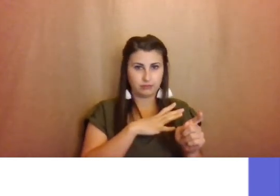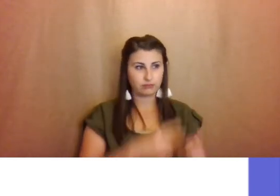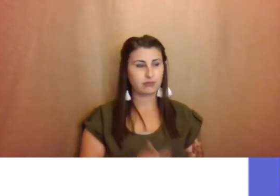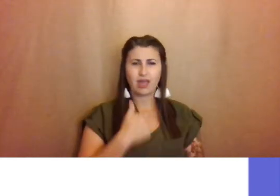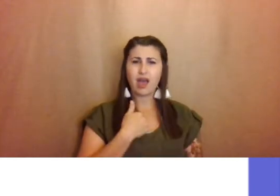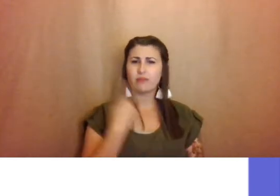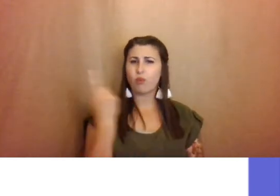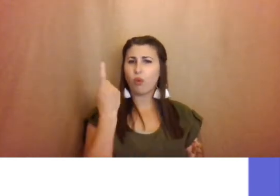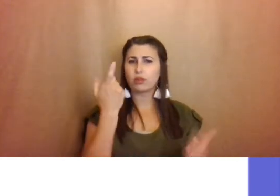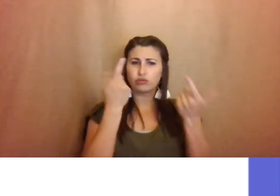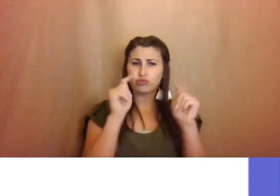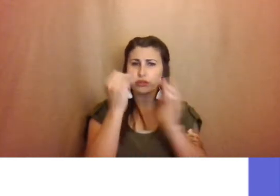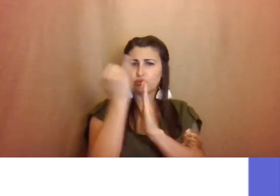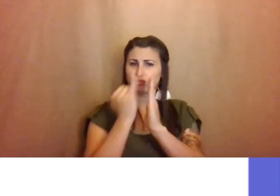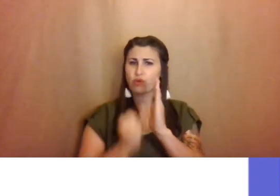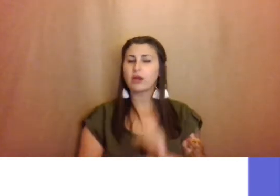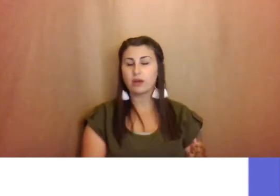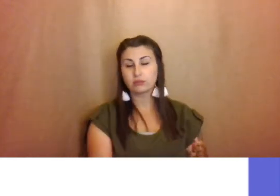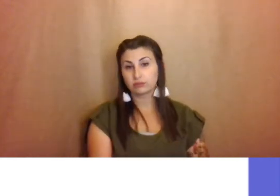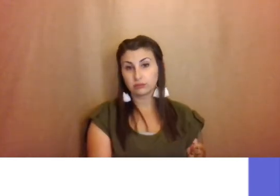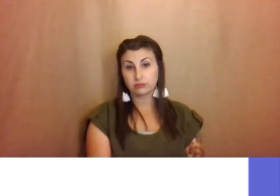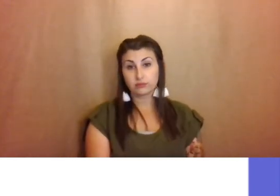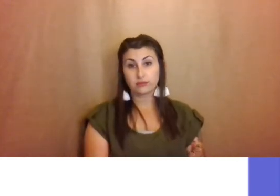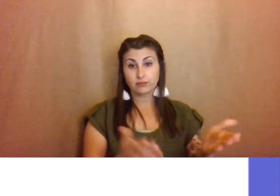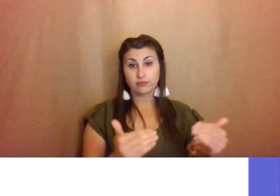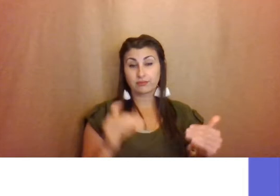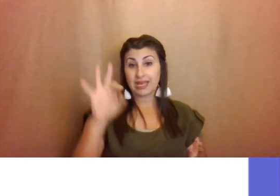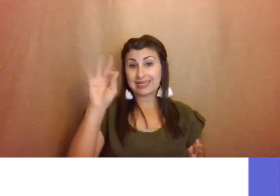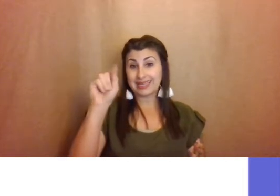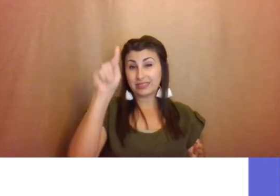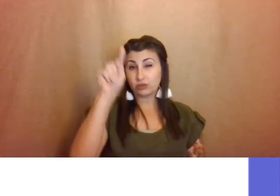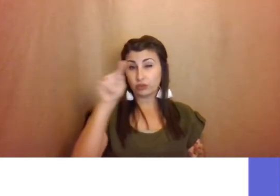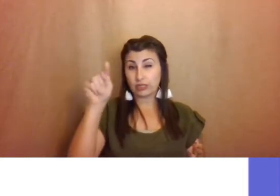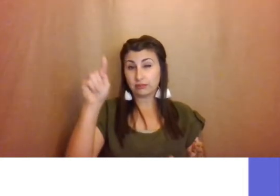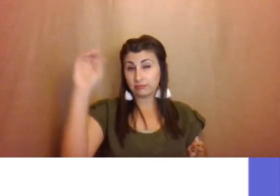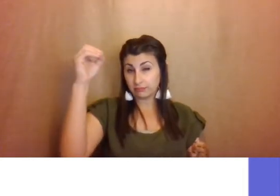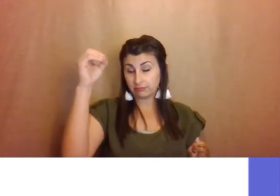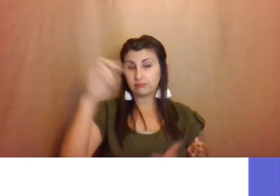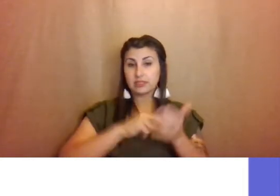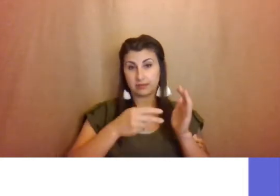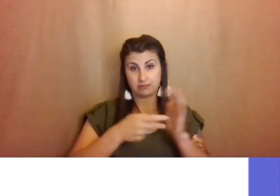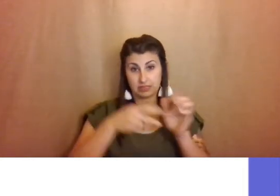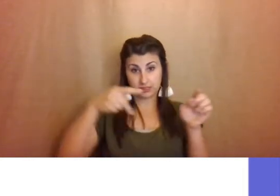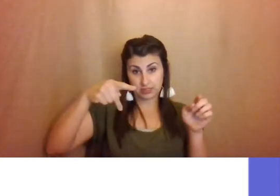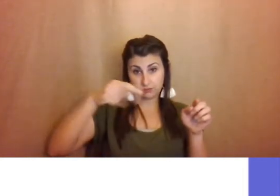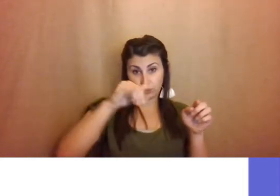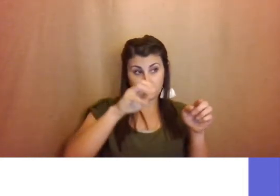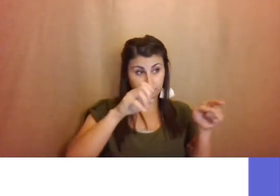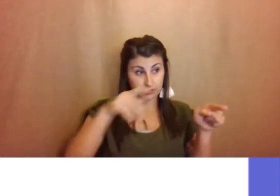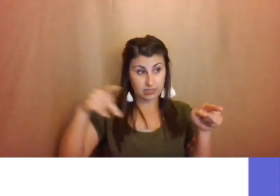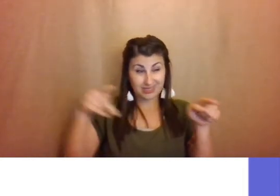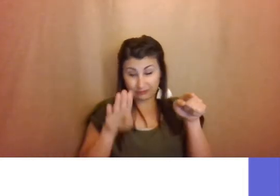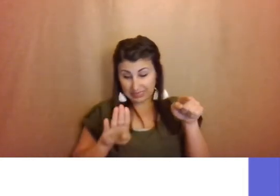okay. I'm just trying to draw it out. All right, here's the 90 degree, so I know that one's C prime, and then this one's